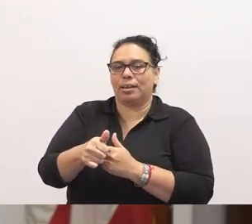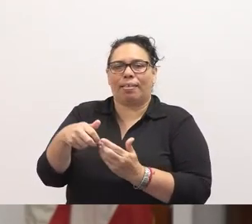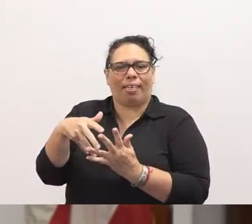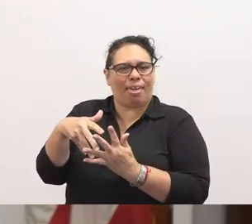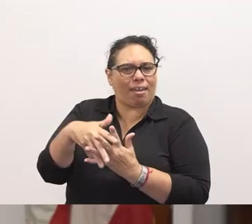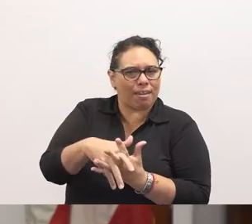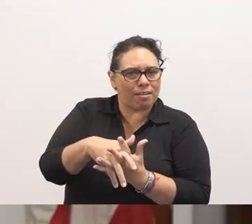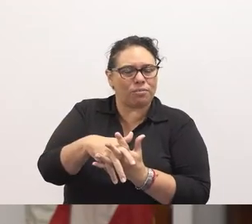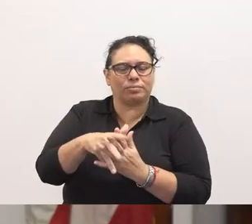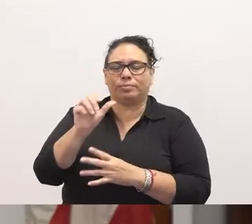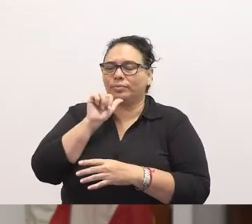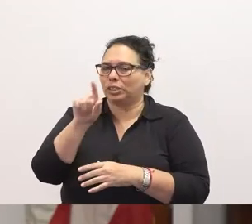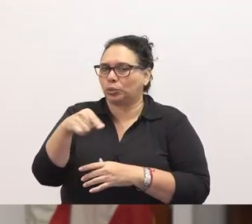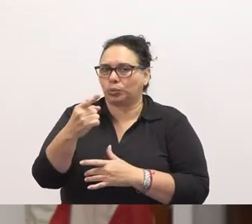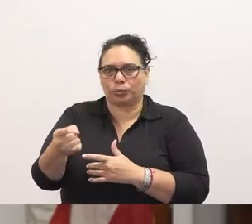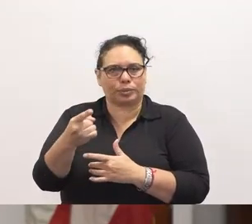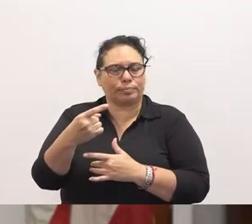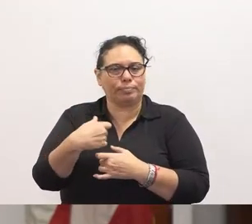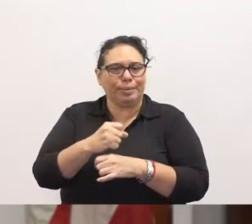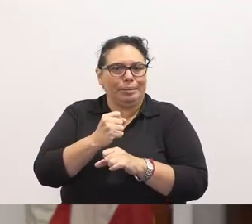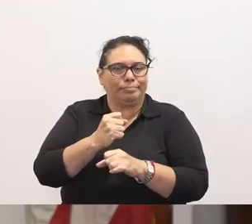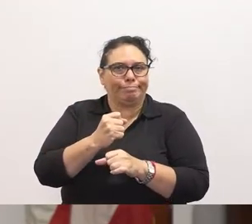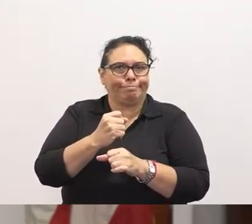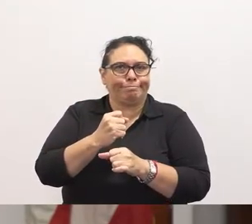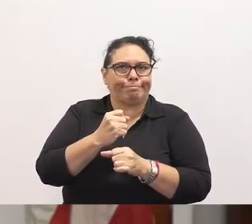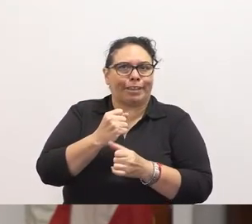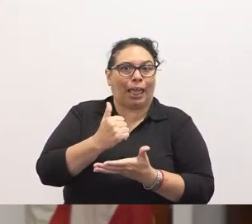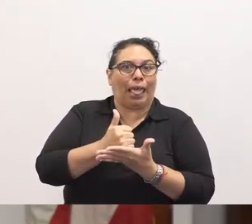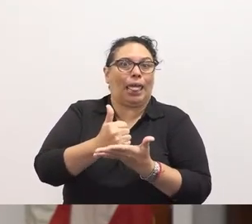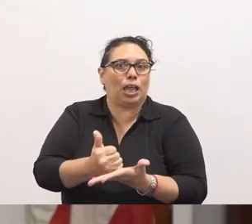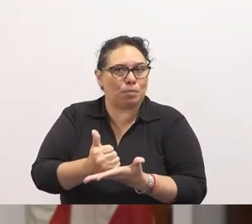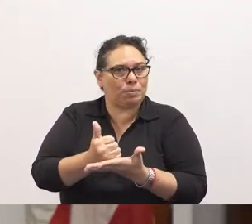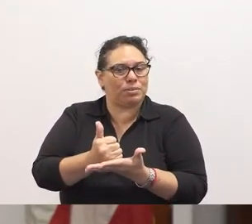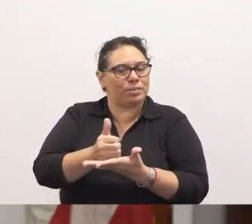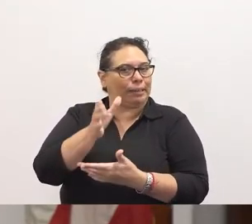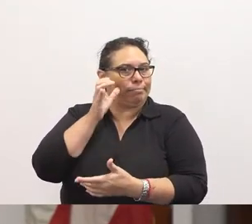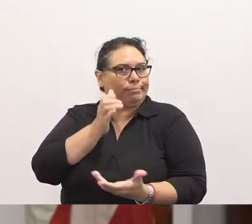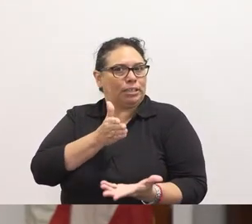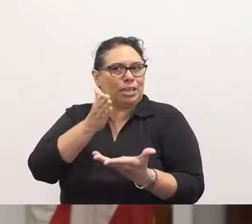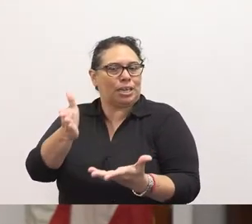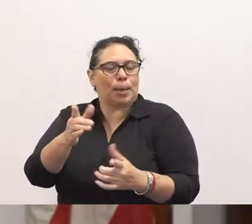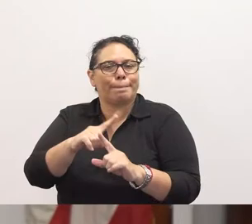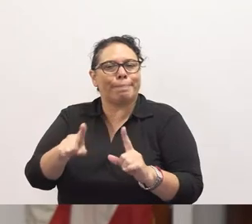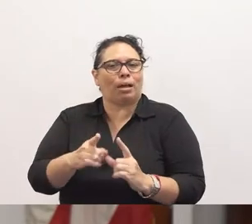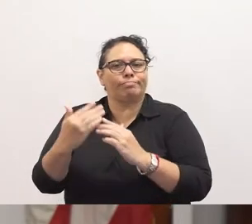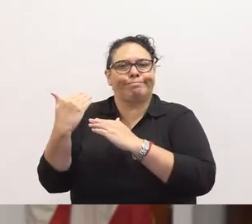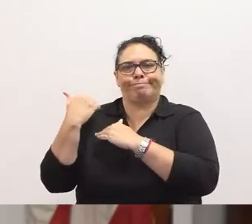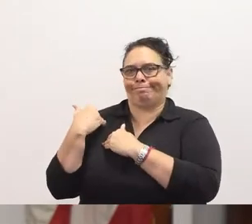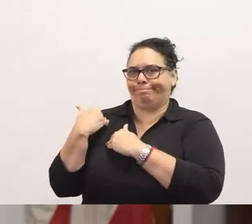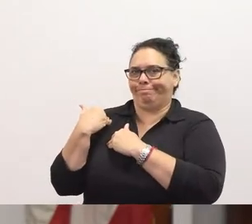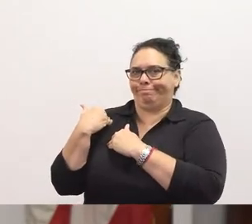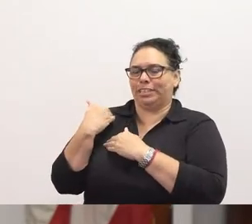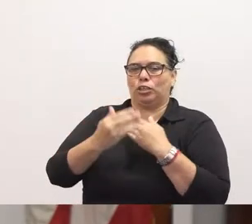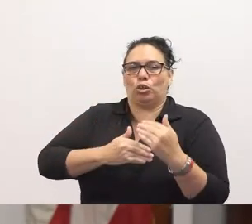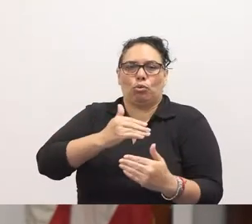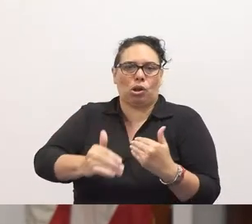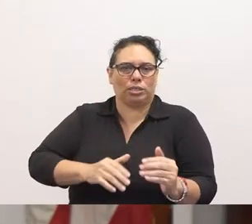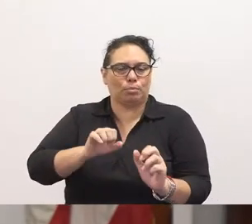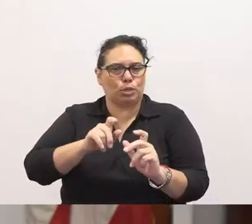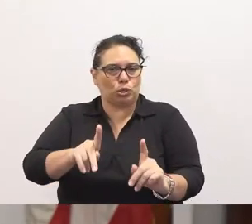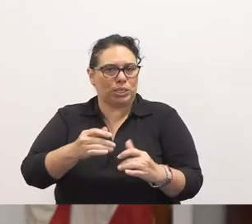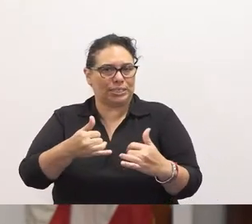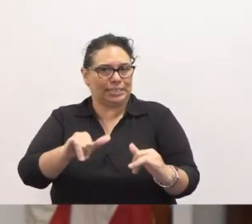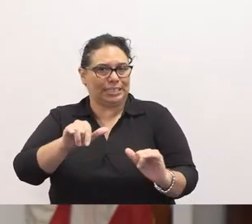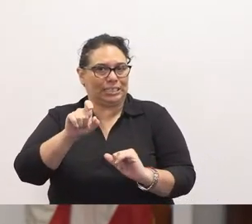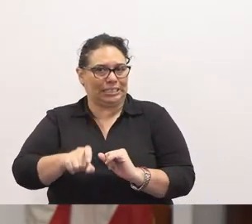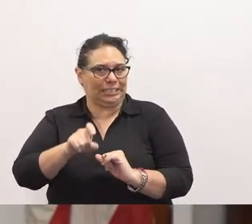make these recommendations, but to hold ourselves accountable to the progress that's made and to the opportunities that we still have